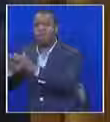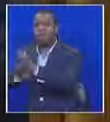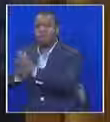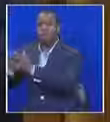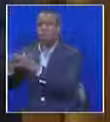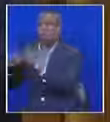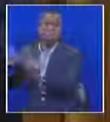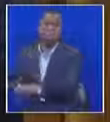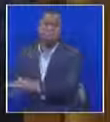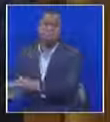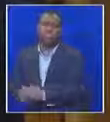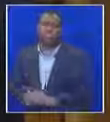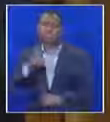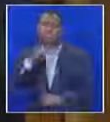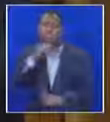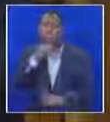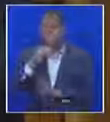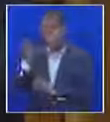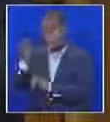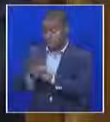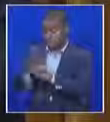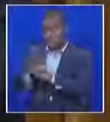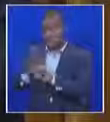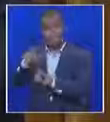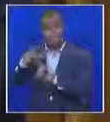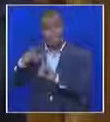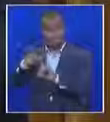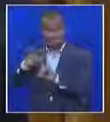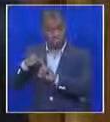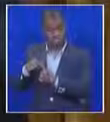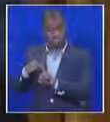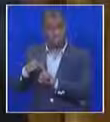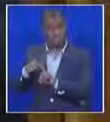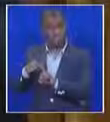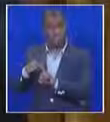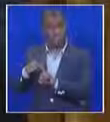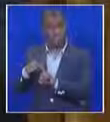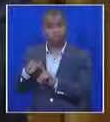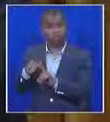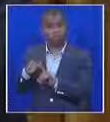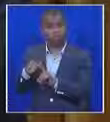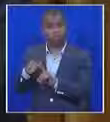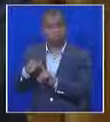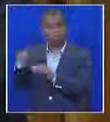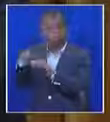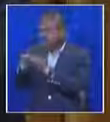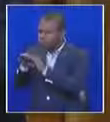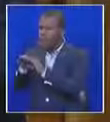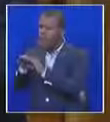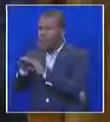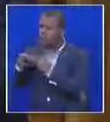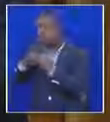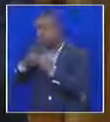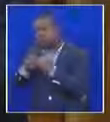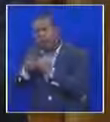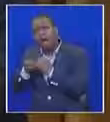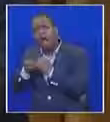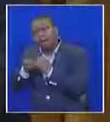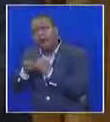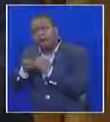the work done by the person you are mentioning has been to try to get the SAA out of